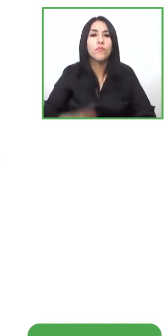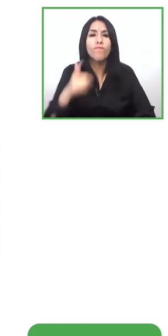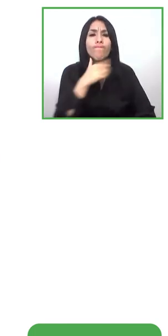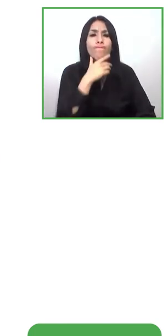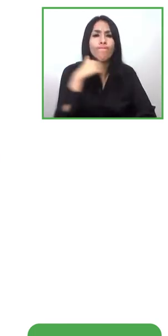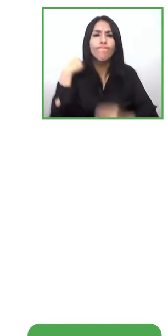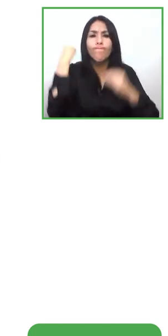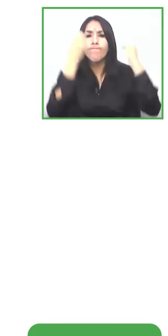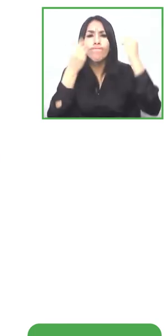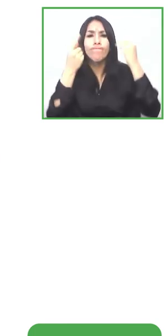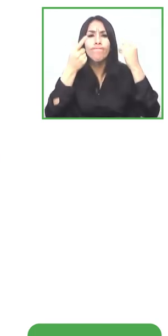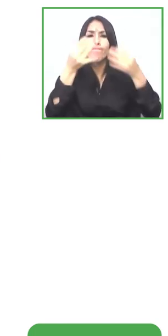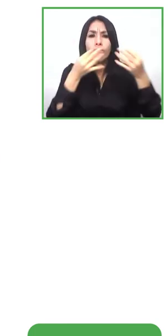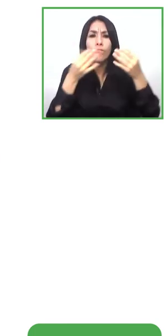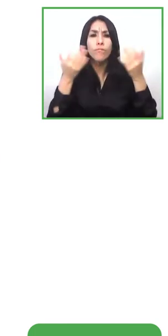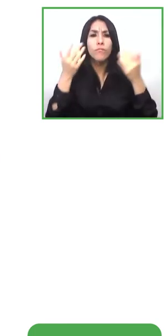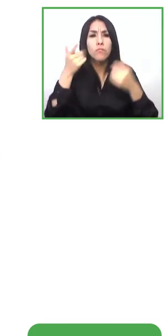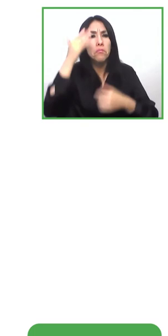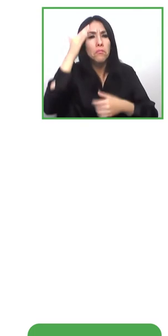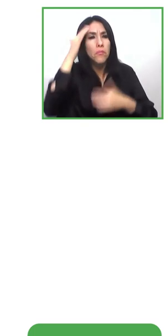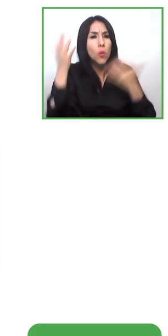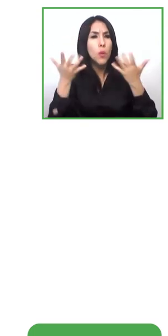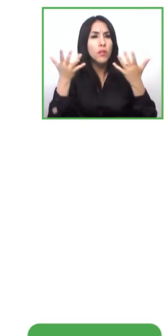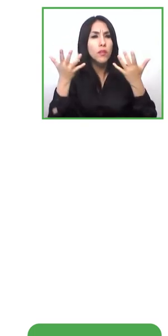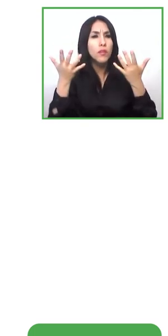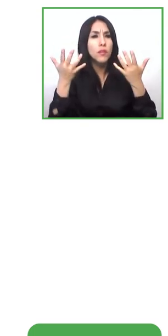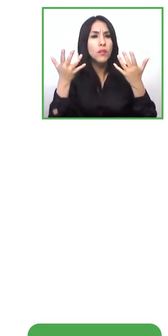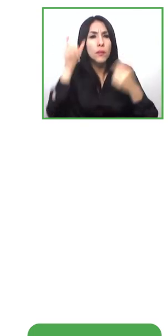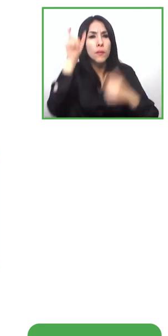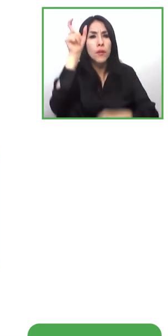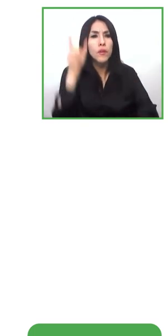we are all responsible.